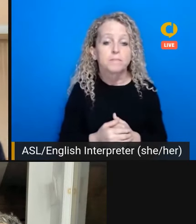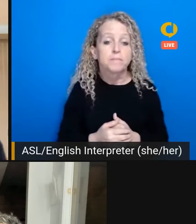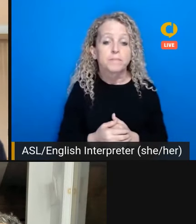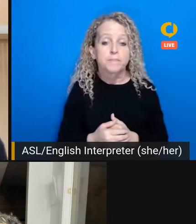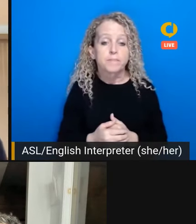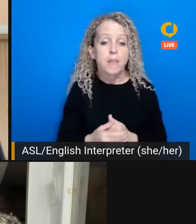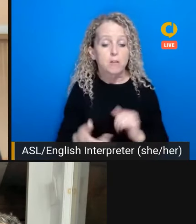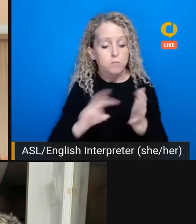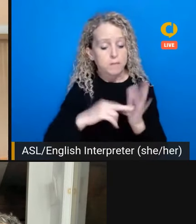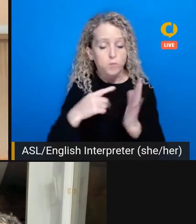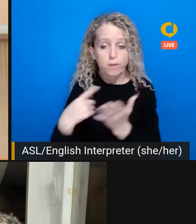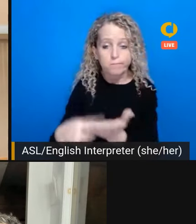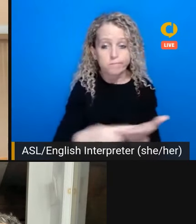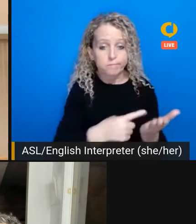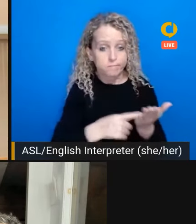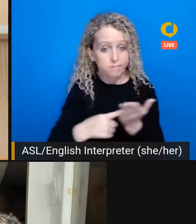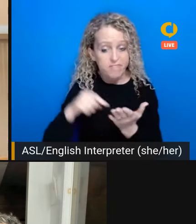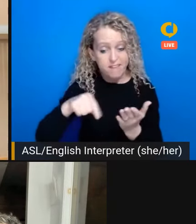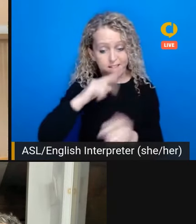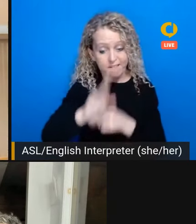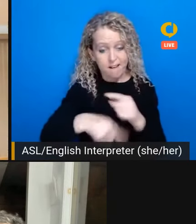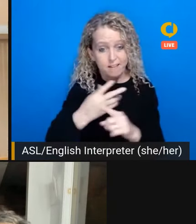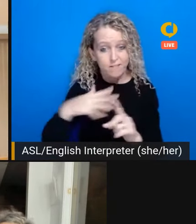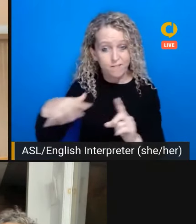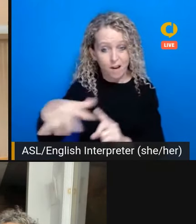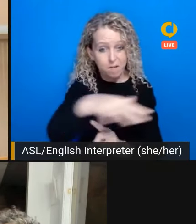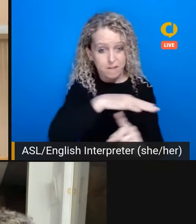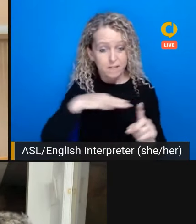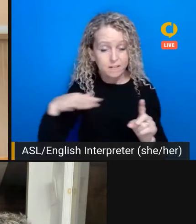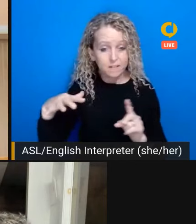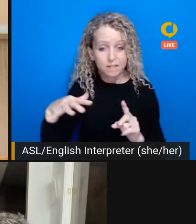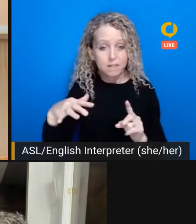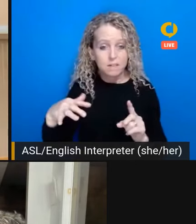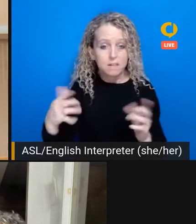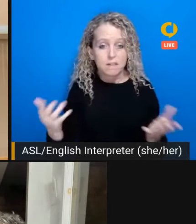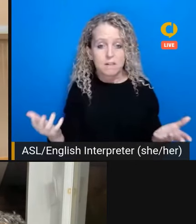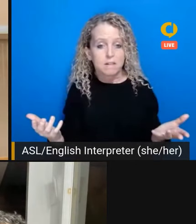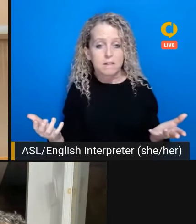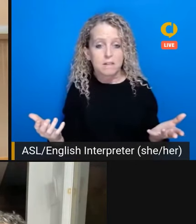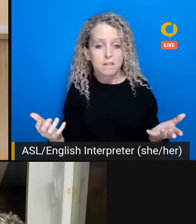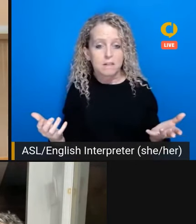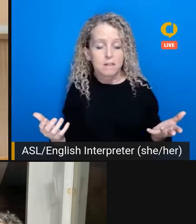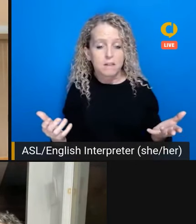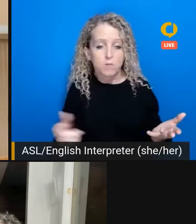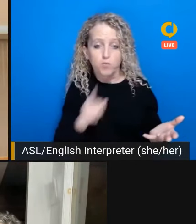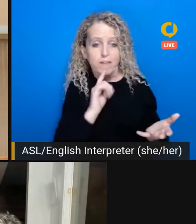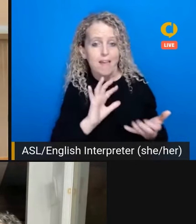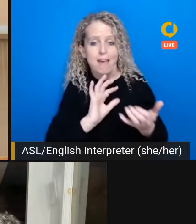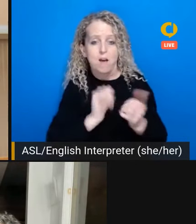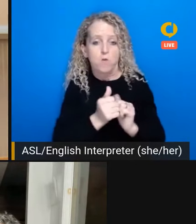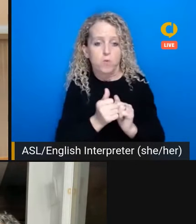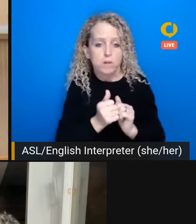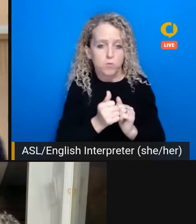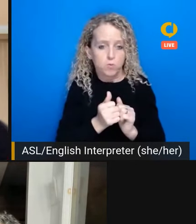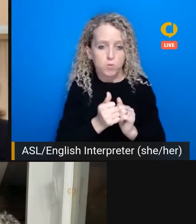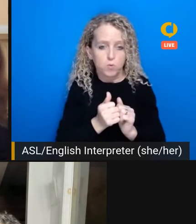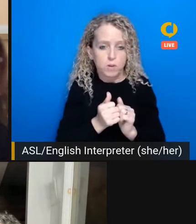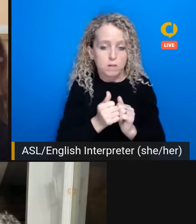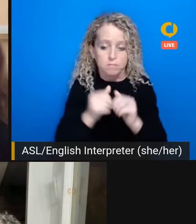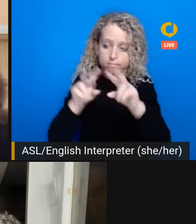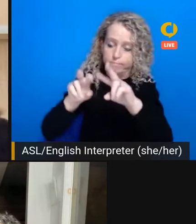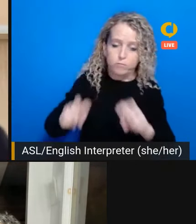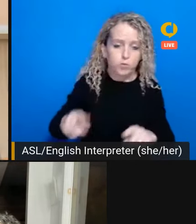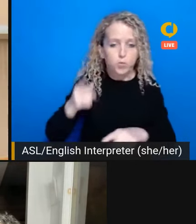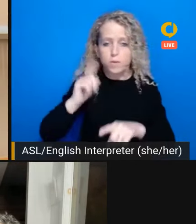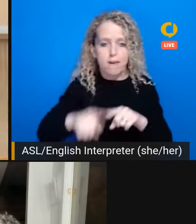of an environment, there is no way but you are going to automate. Otherwise, you cannot scale. You cannot keep up with it.